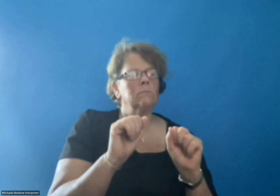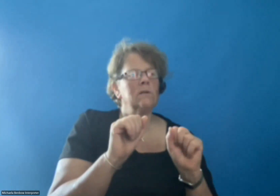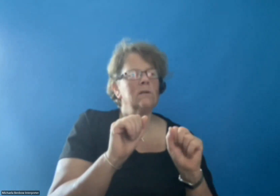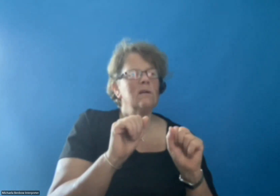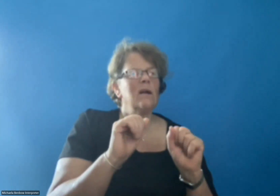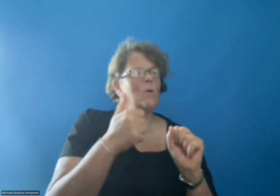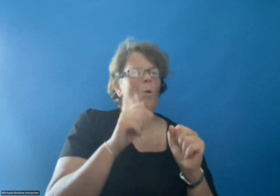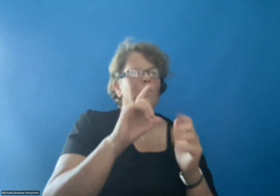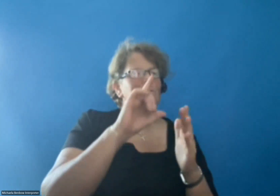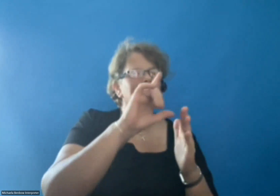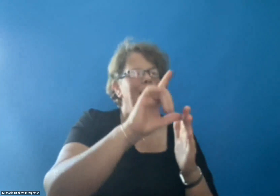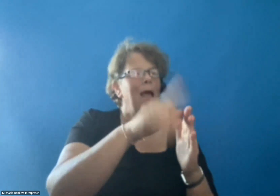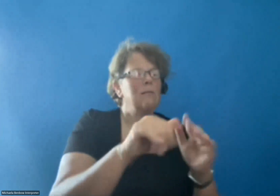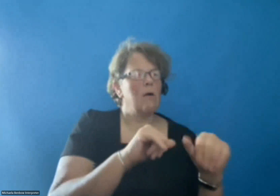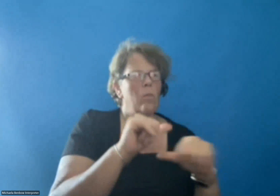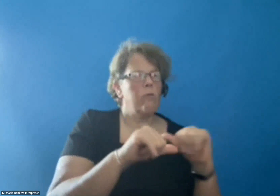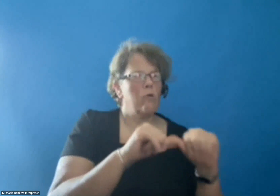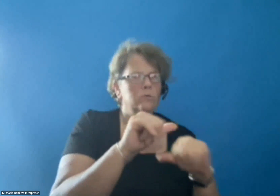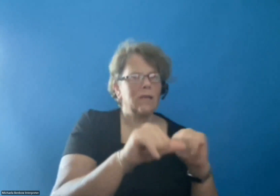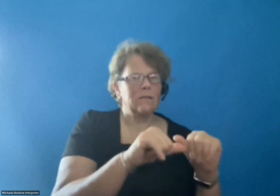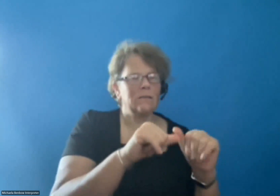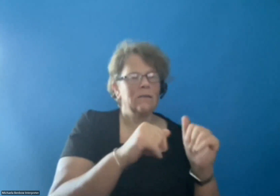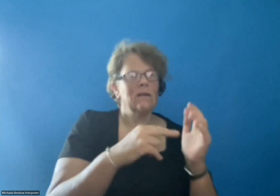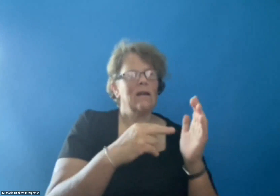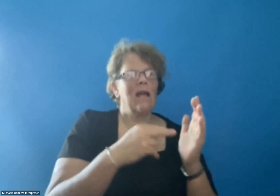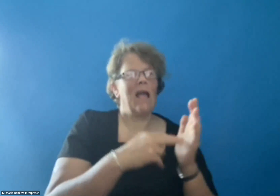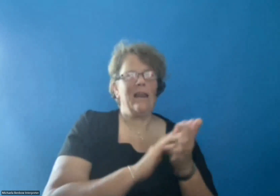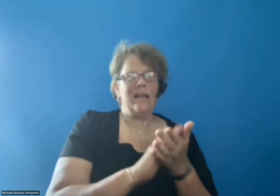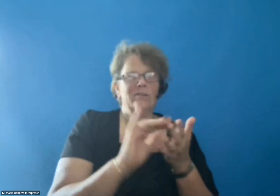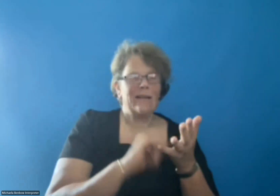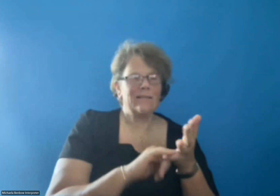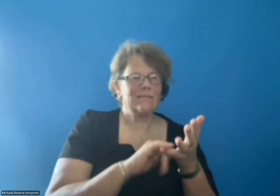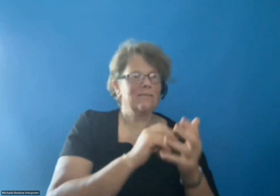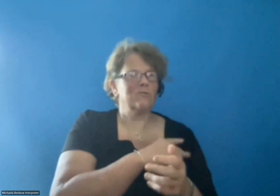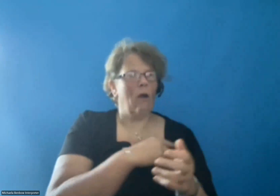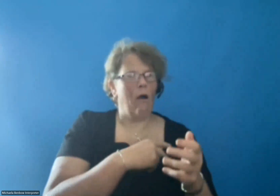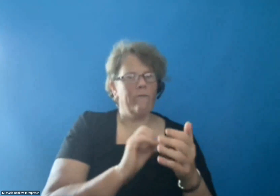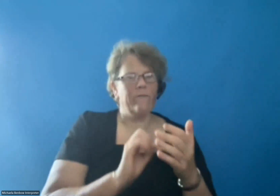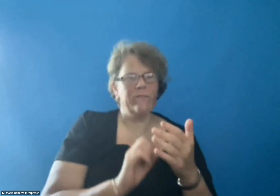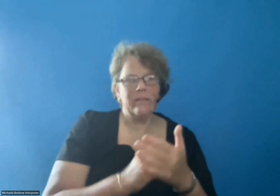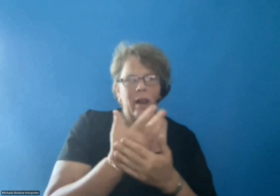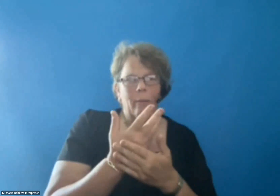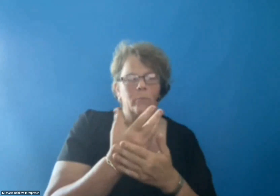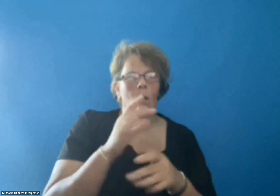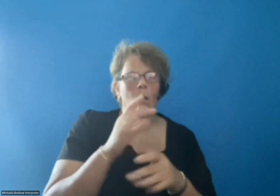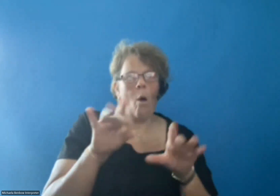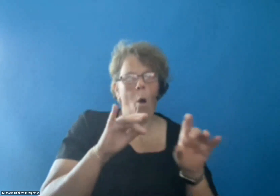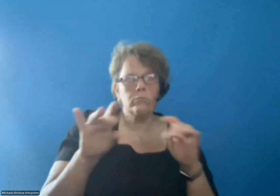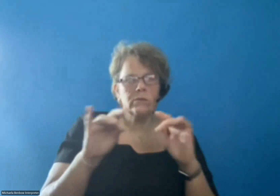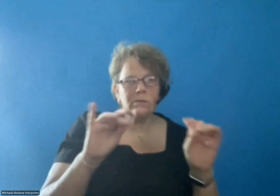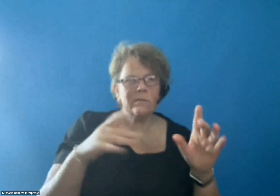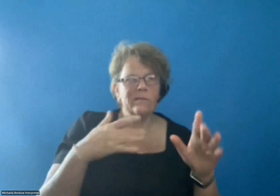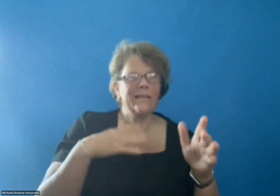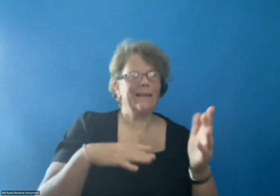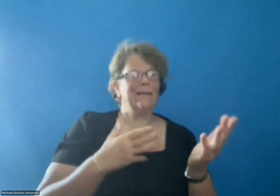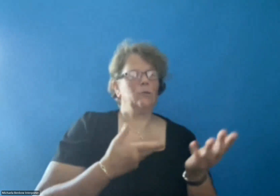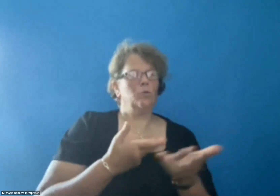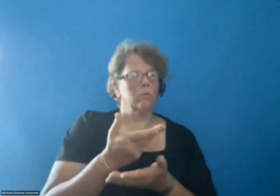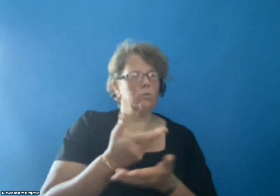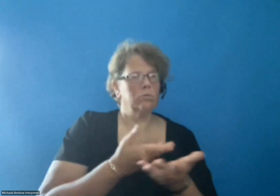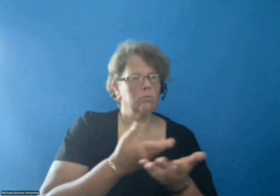on in the process once the NHS staff have actually developed a series of options which they might consult about, which